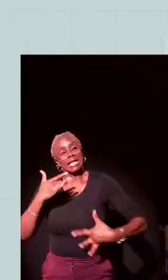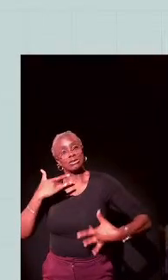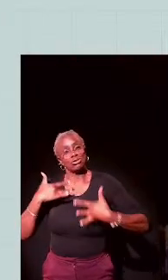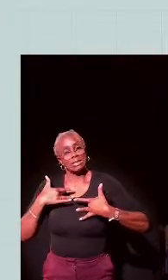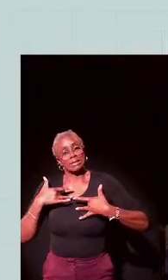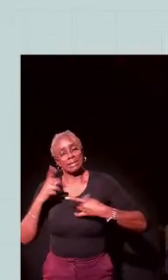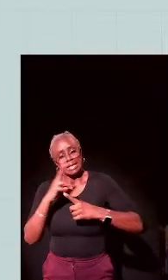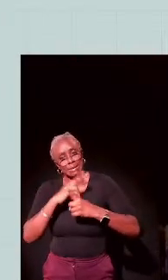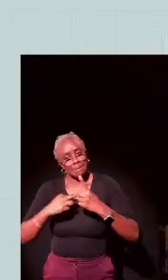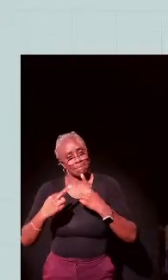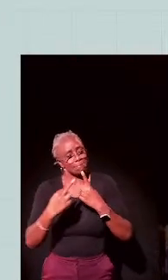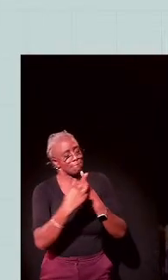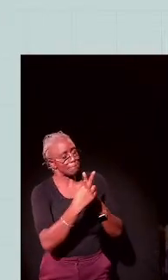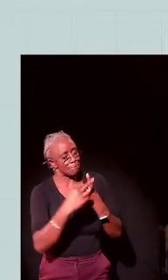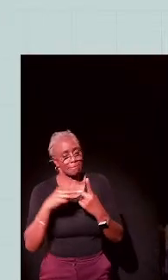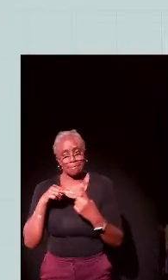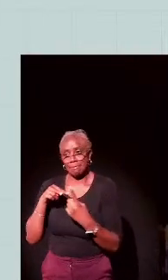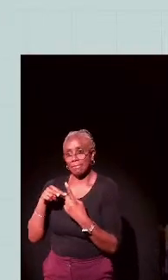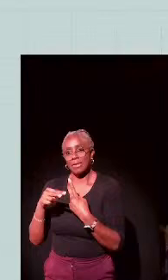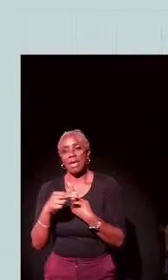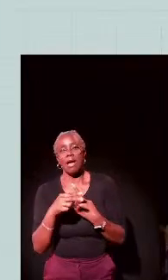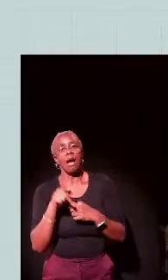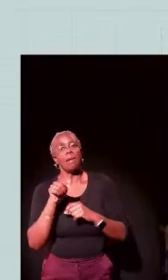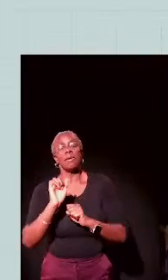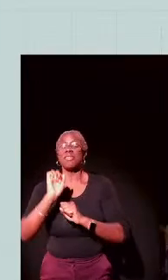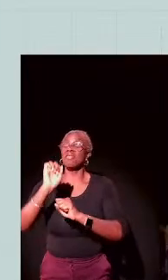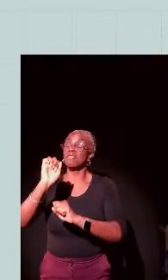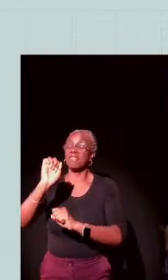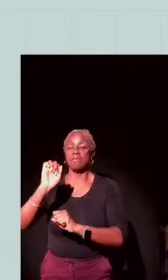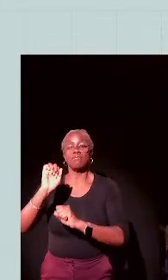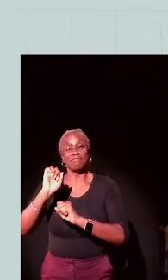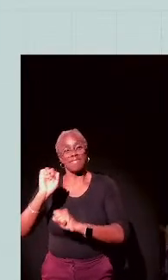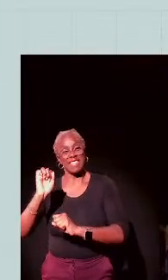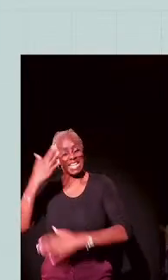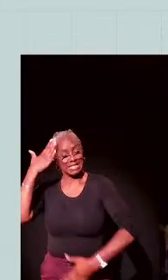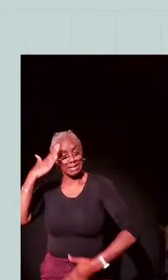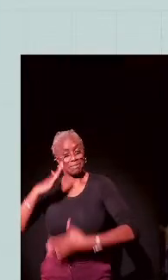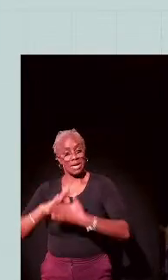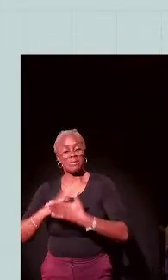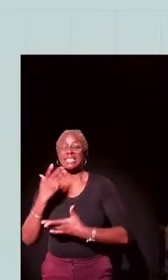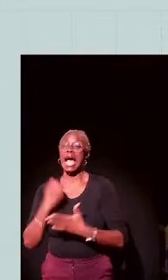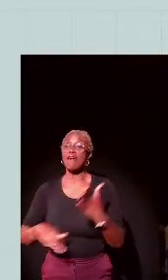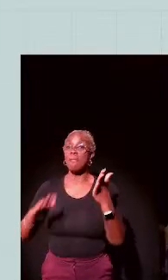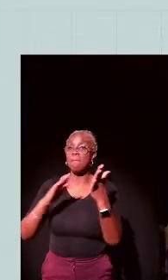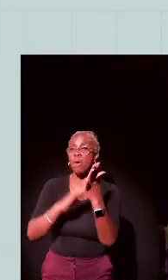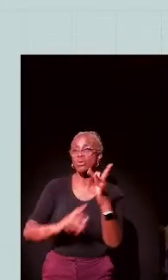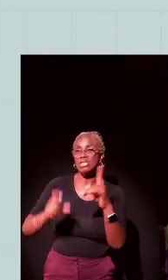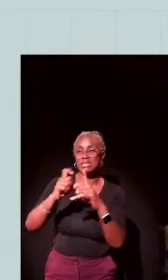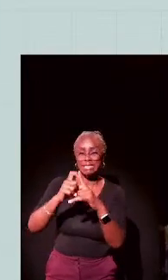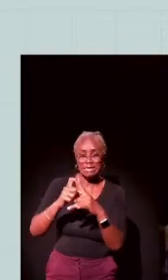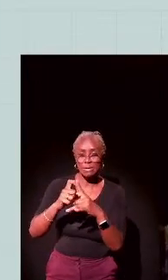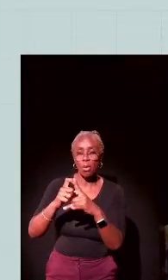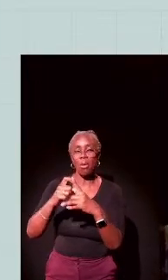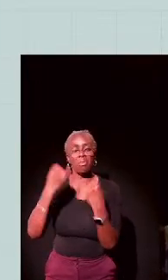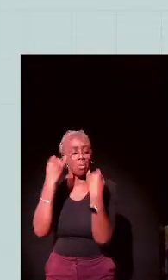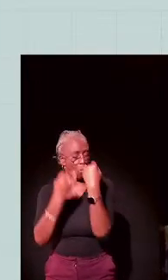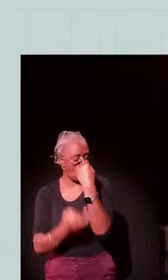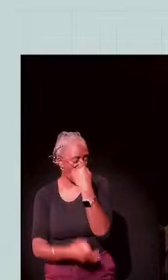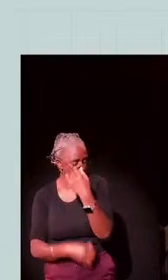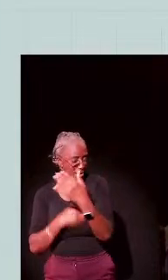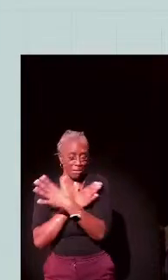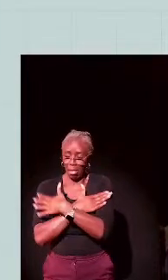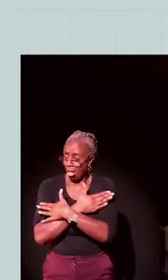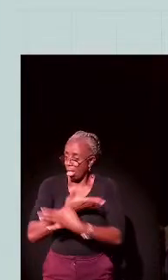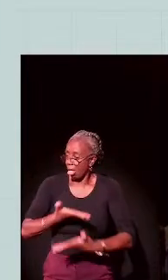space. And most importantly, they kind of experienced muscular dystrophy themselves. So they kind of seemed like the perfect people to be able to